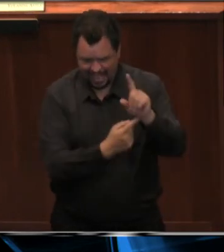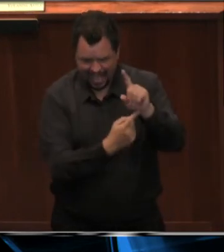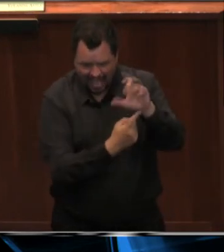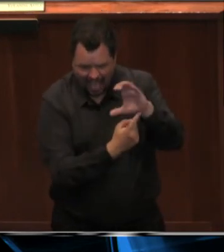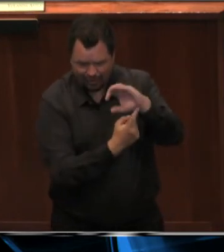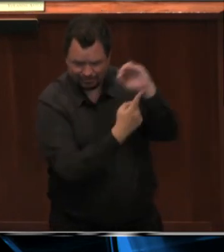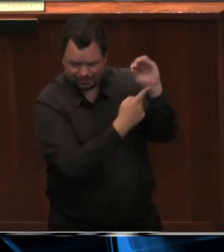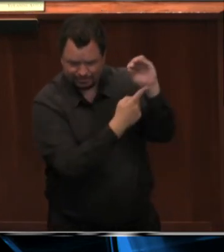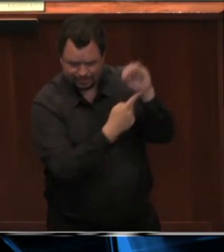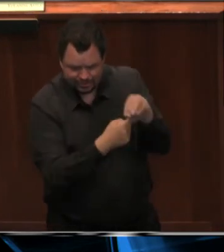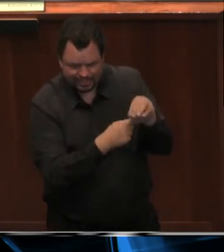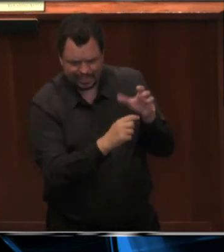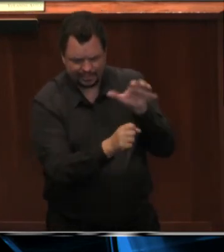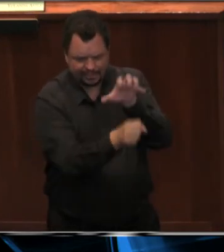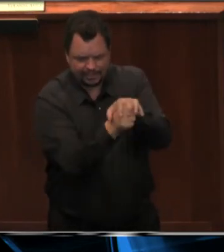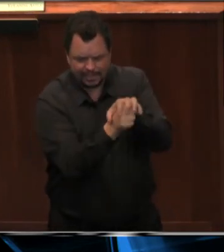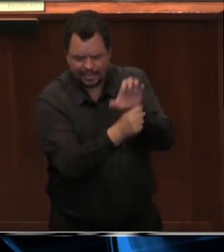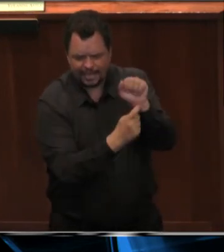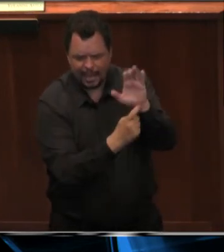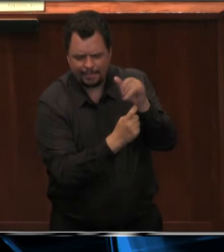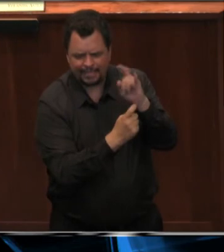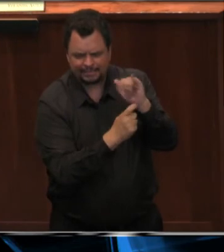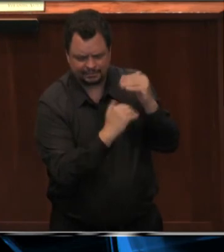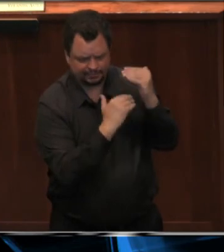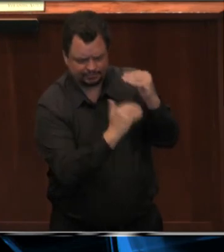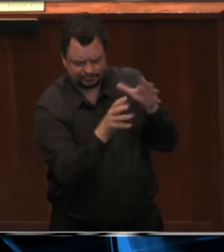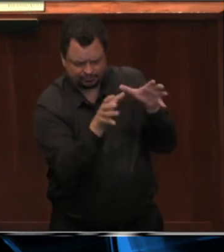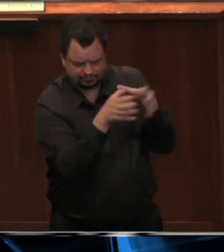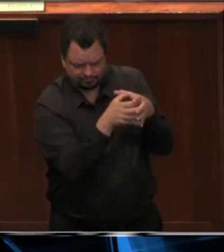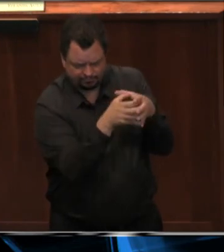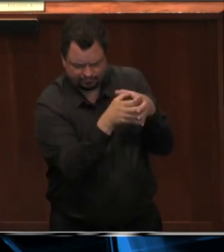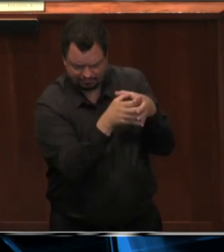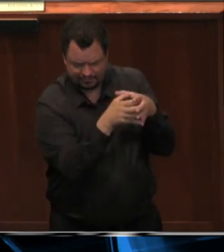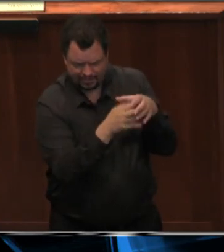Cohorting is in name only, and it looks great on paper.